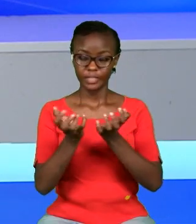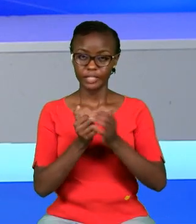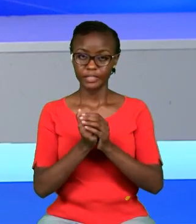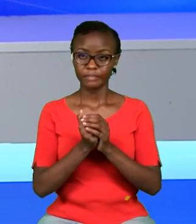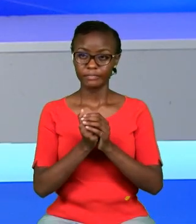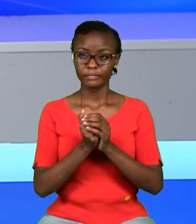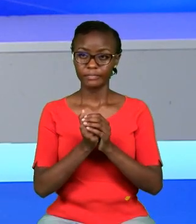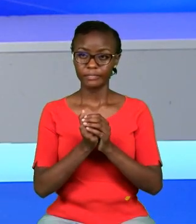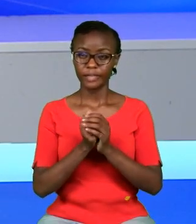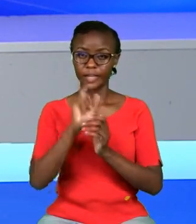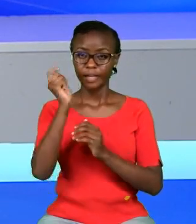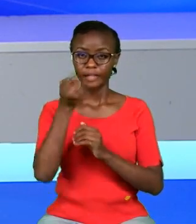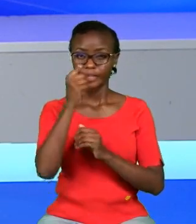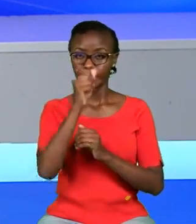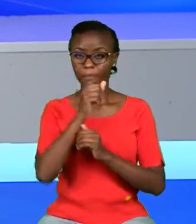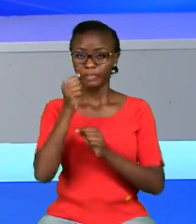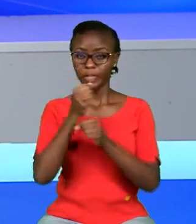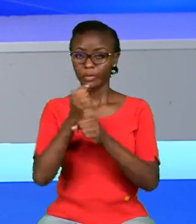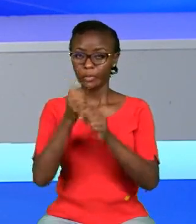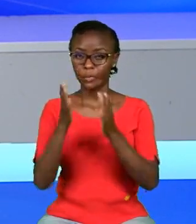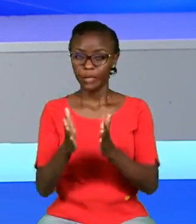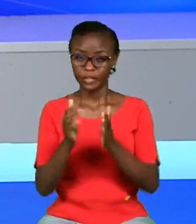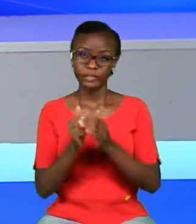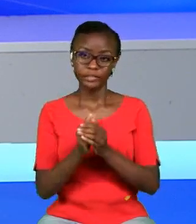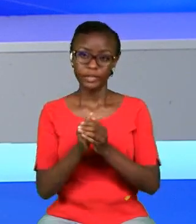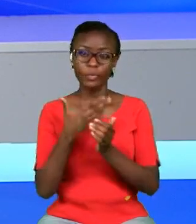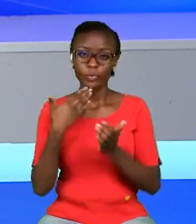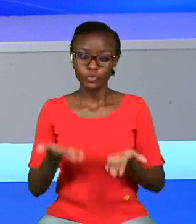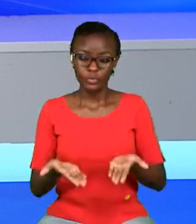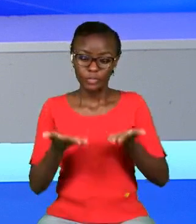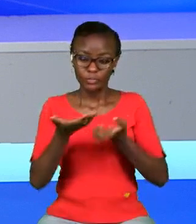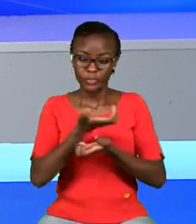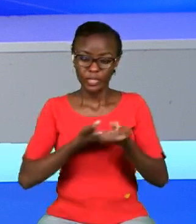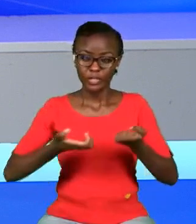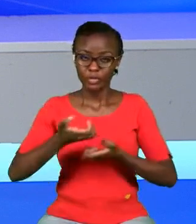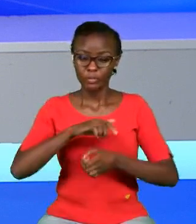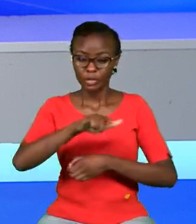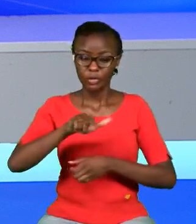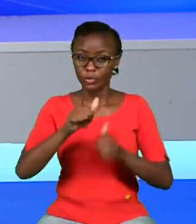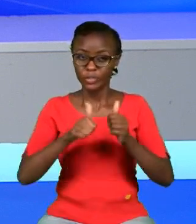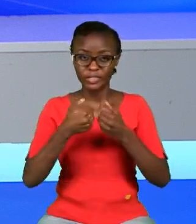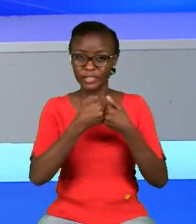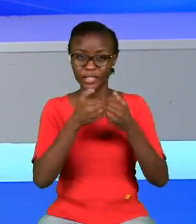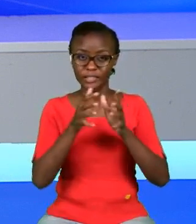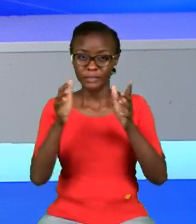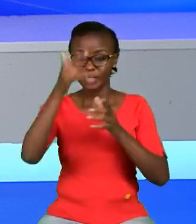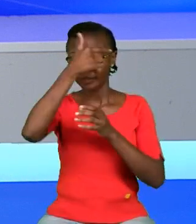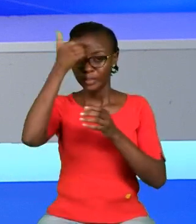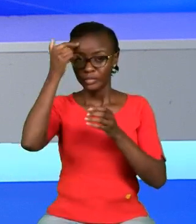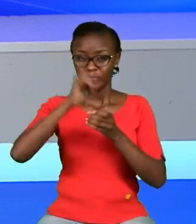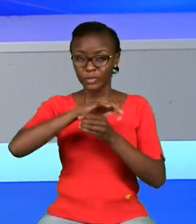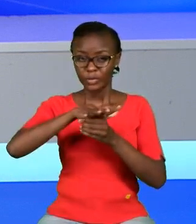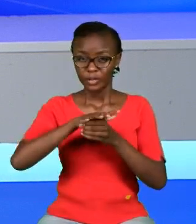The Kenya Private Sector Alliance is keen to work with partner nations in order to grow the local economy, which has been adversely affected by the COVID-19